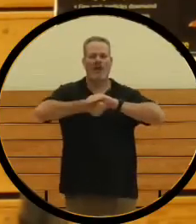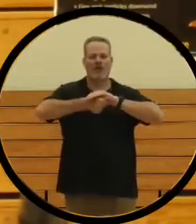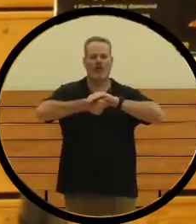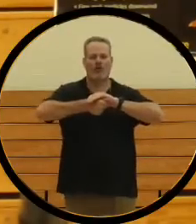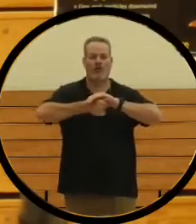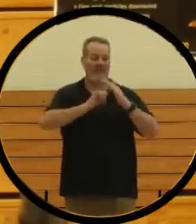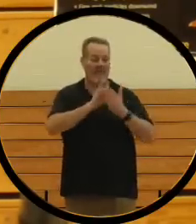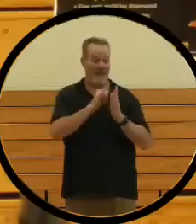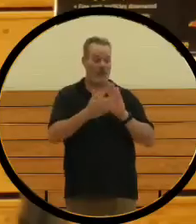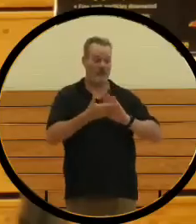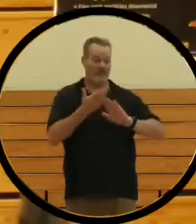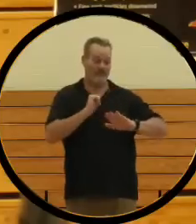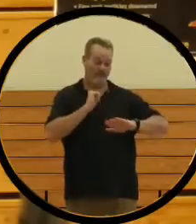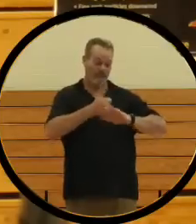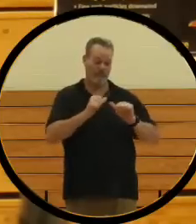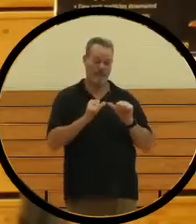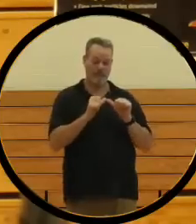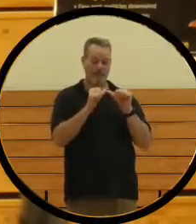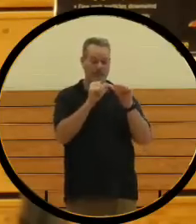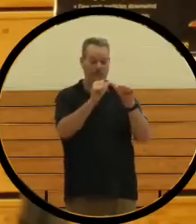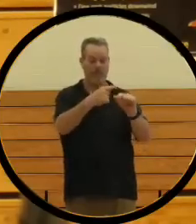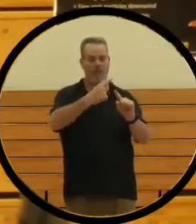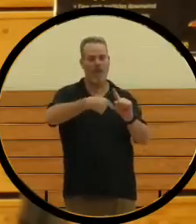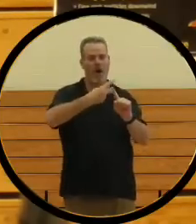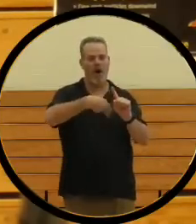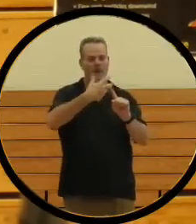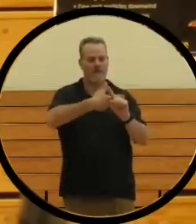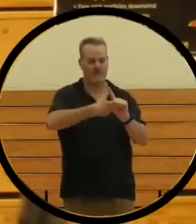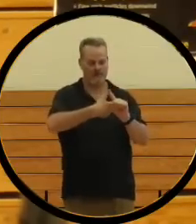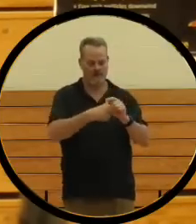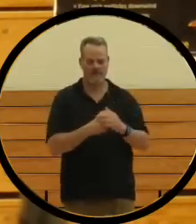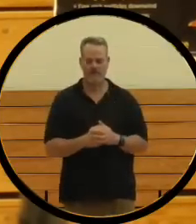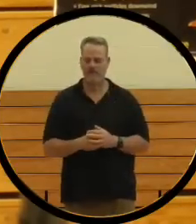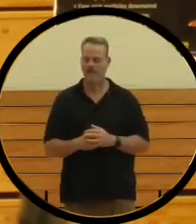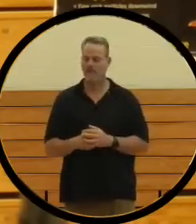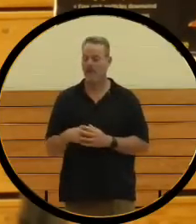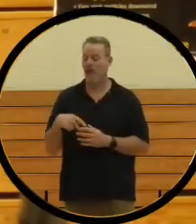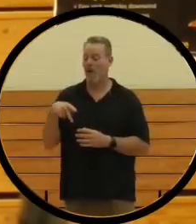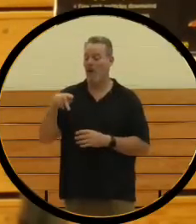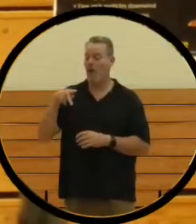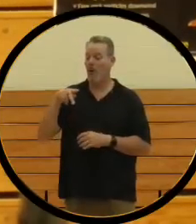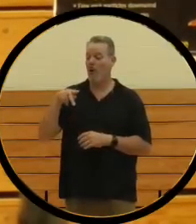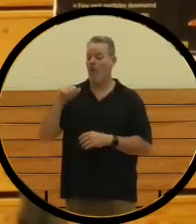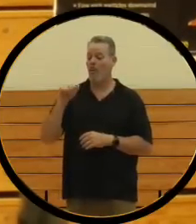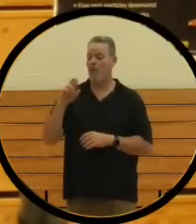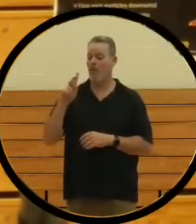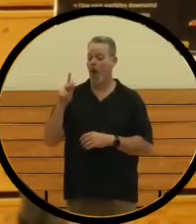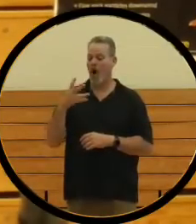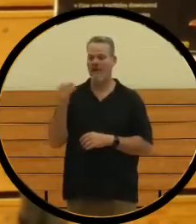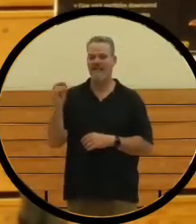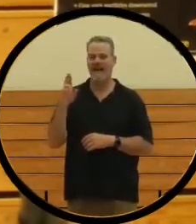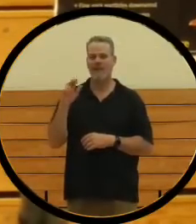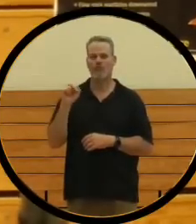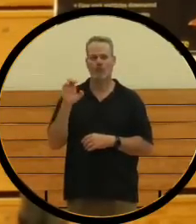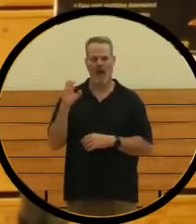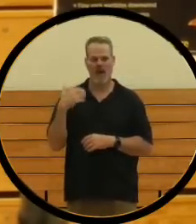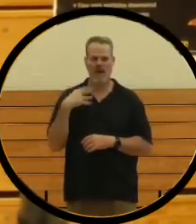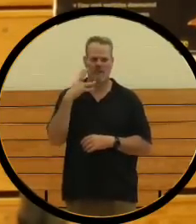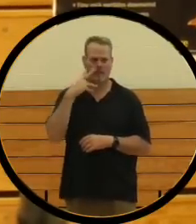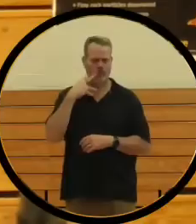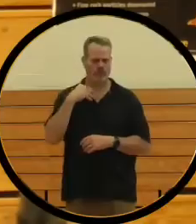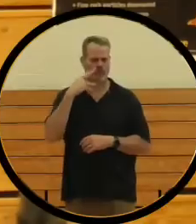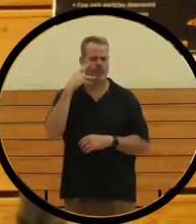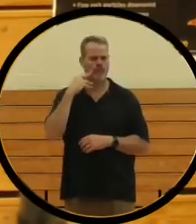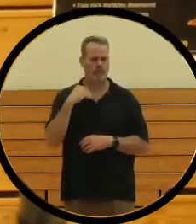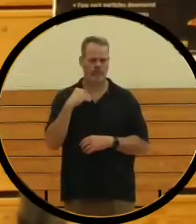was activated for months. Our Parks and Recreation has so much experience, probably the